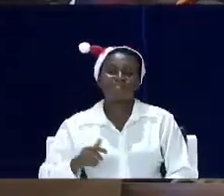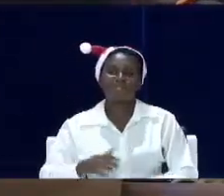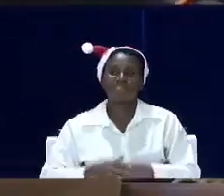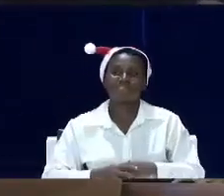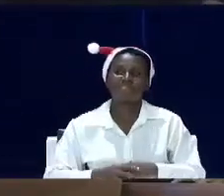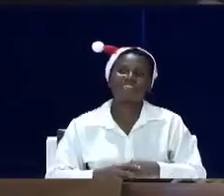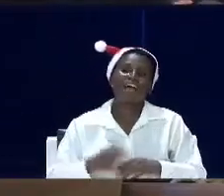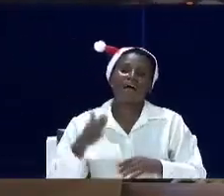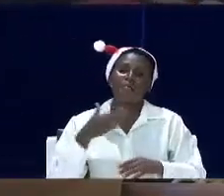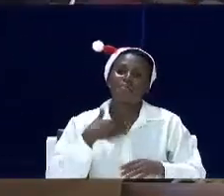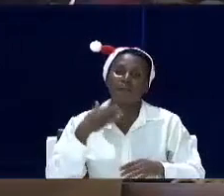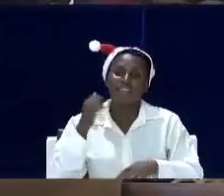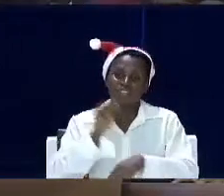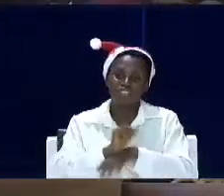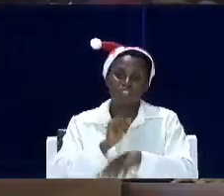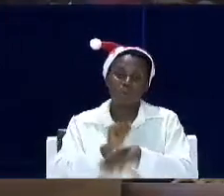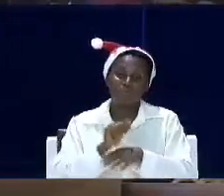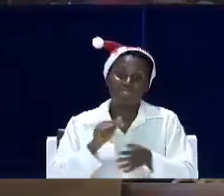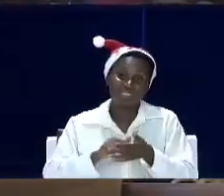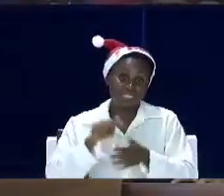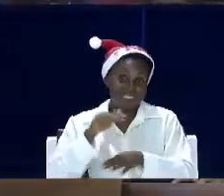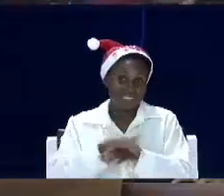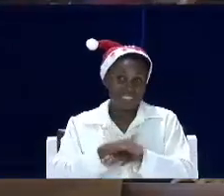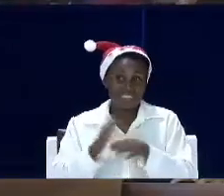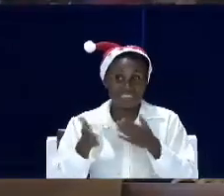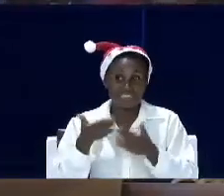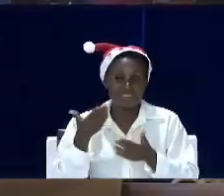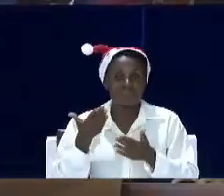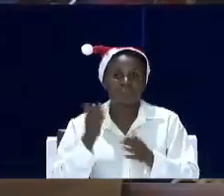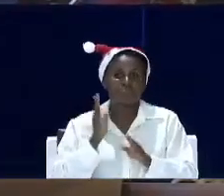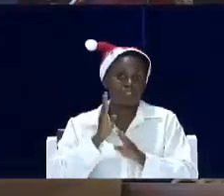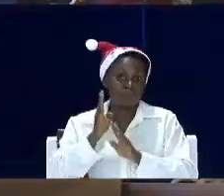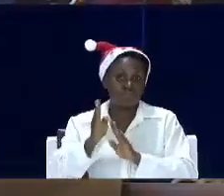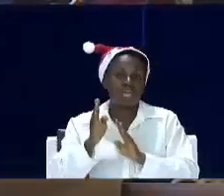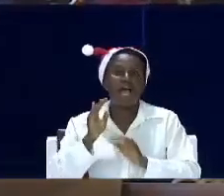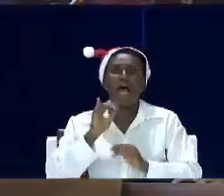My job tonight is very simple. I've been asked